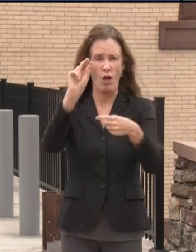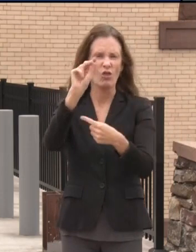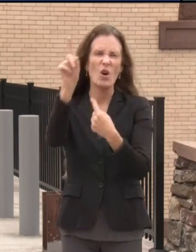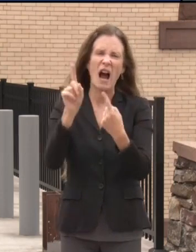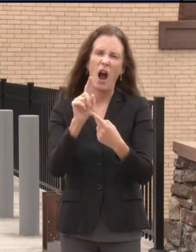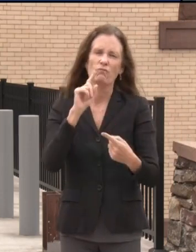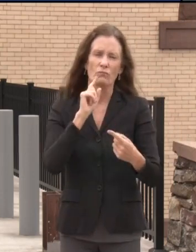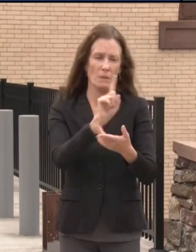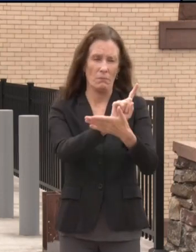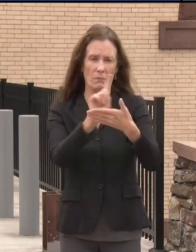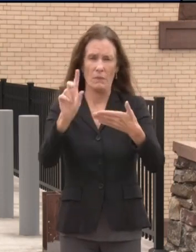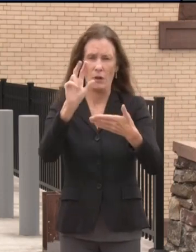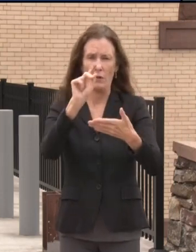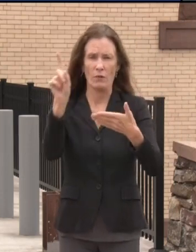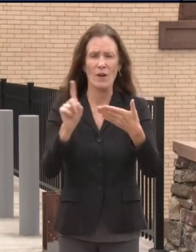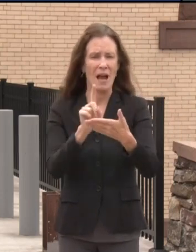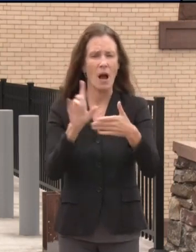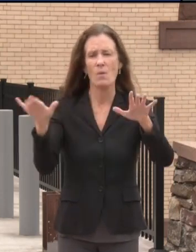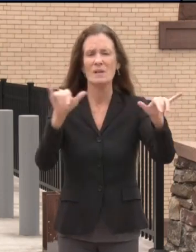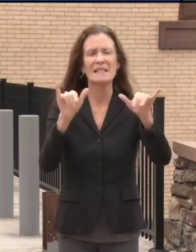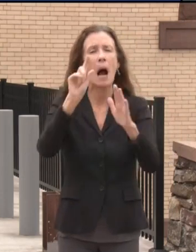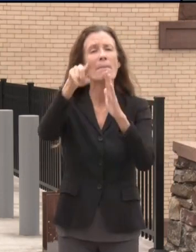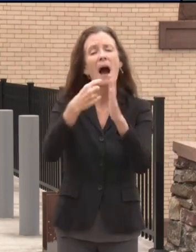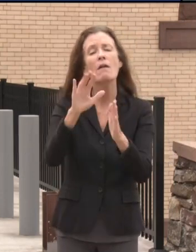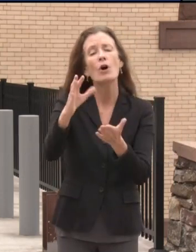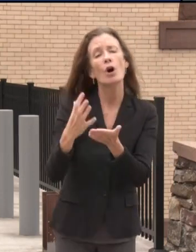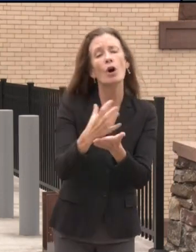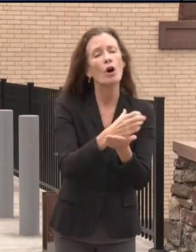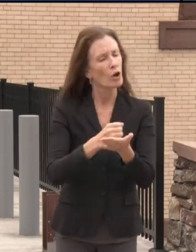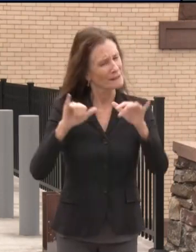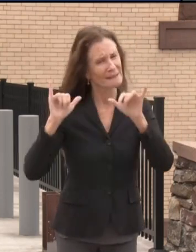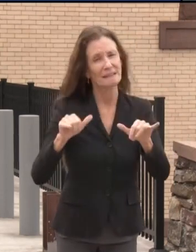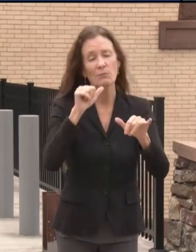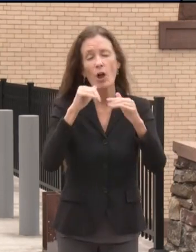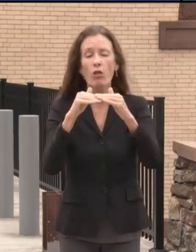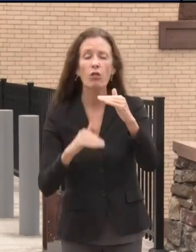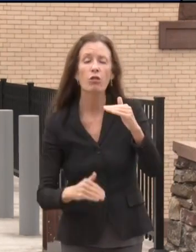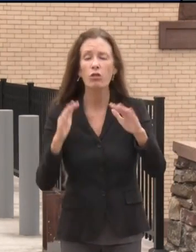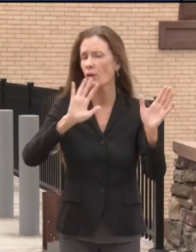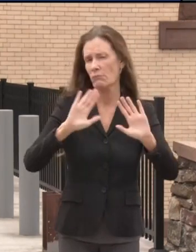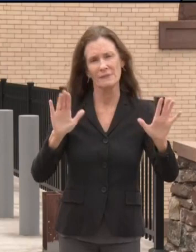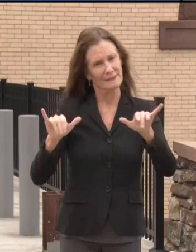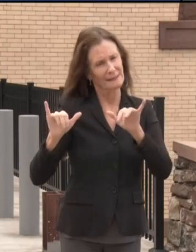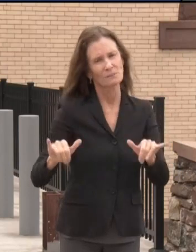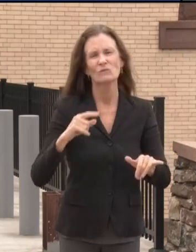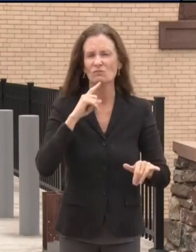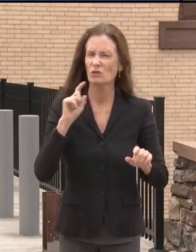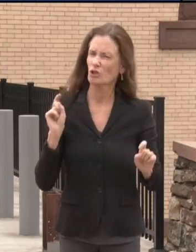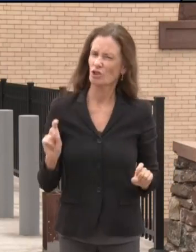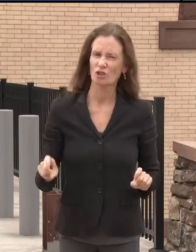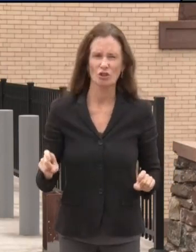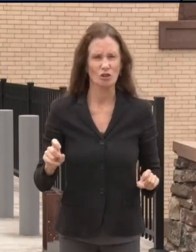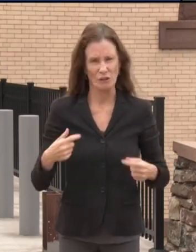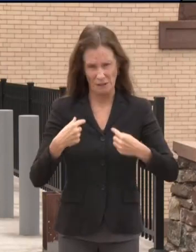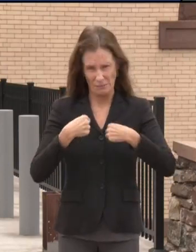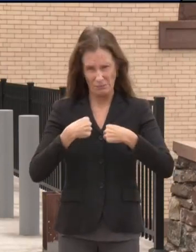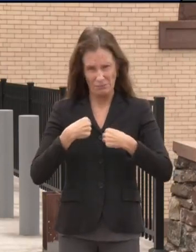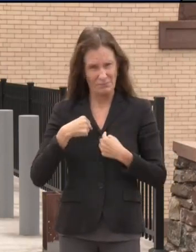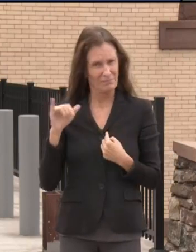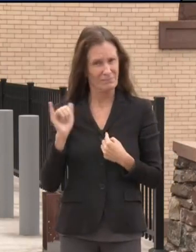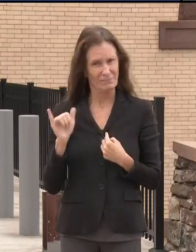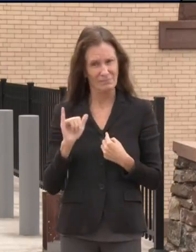there's more. Employees may carry over up to 10 days of accrued sick leave from a previous year.